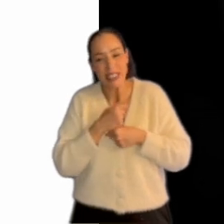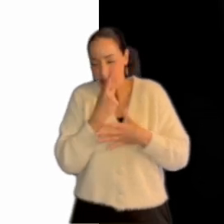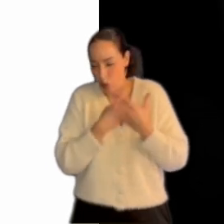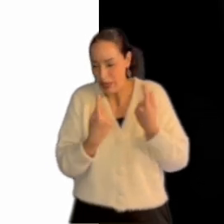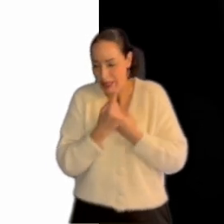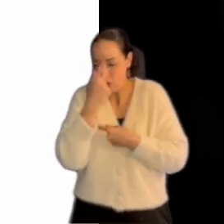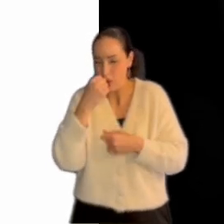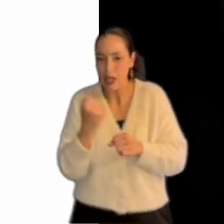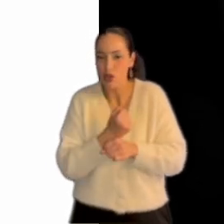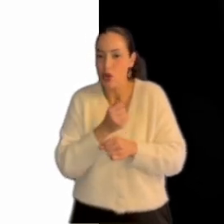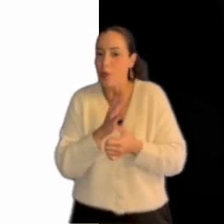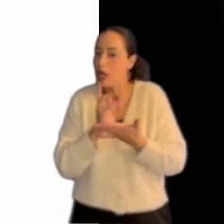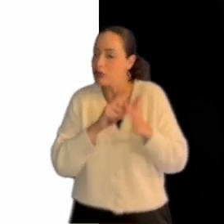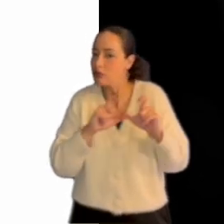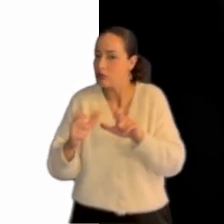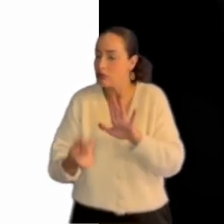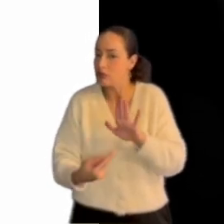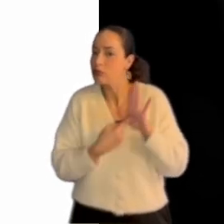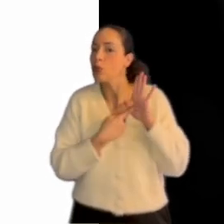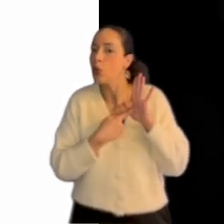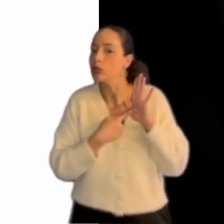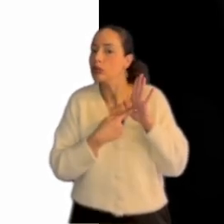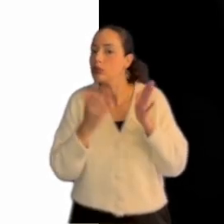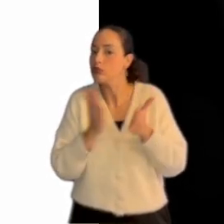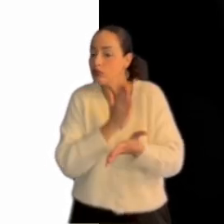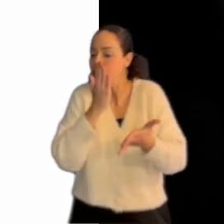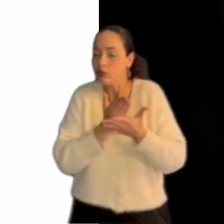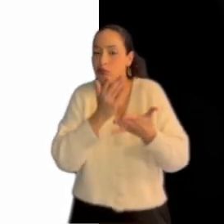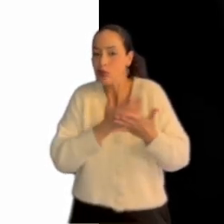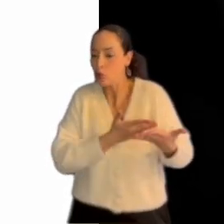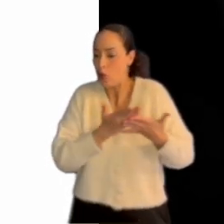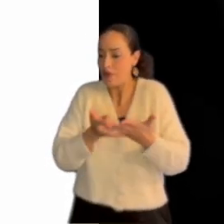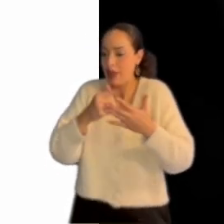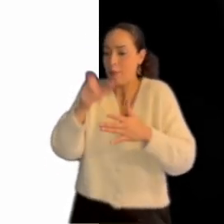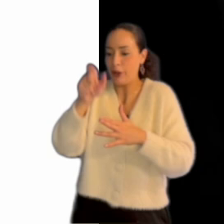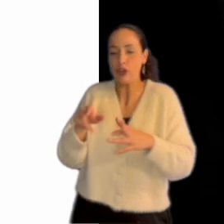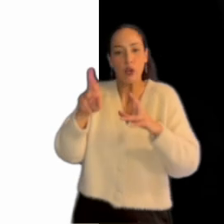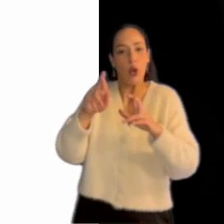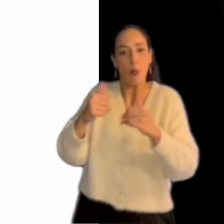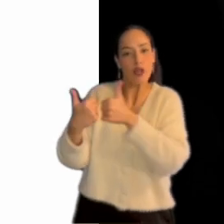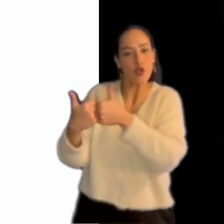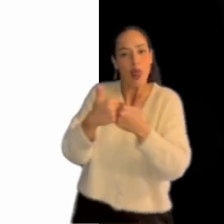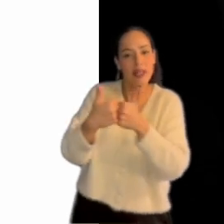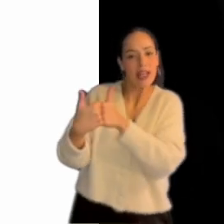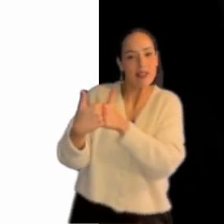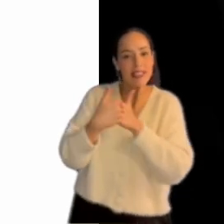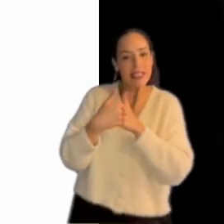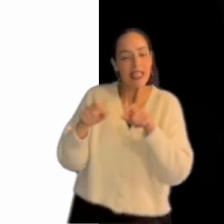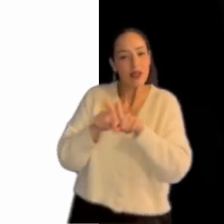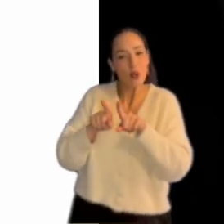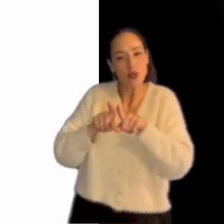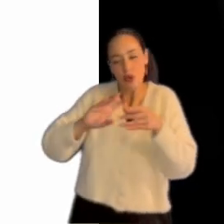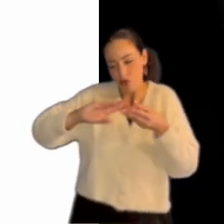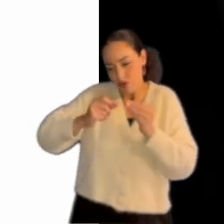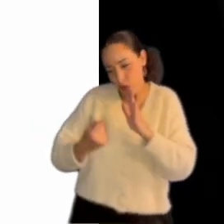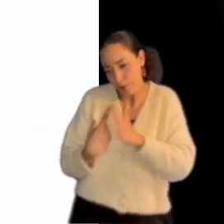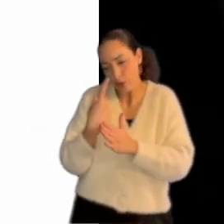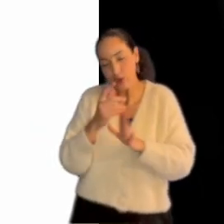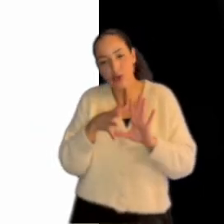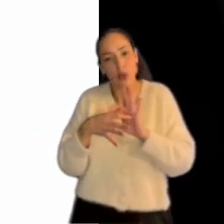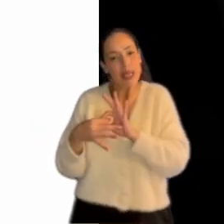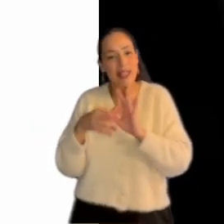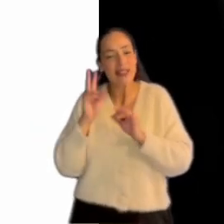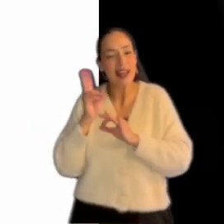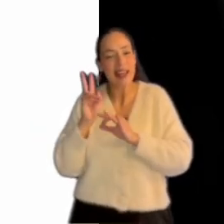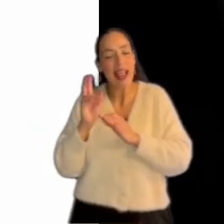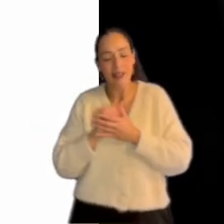irrelevant. It offers validation, hope and solidarity, and creates those opportunities for reconnection. Although I do